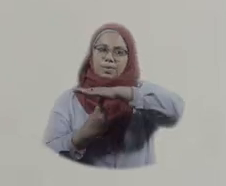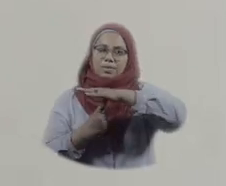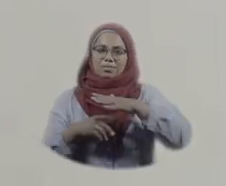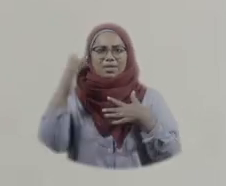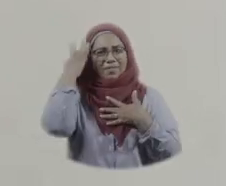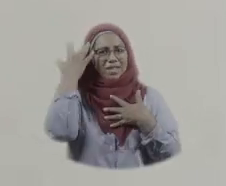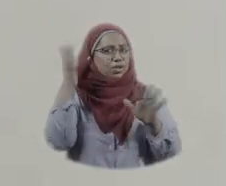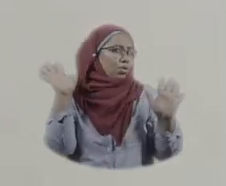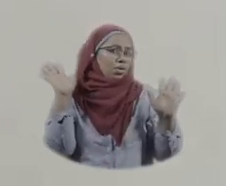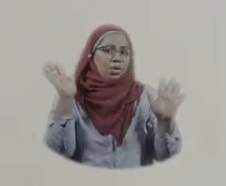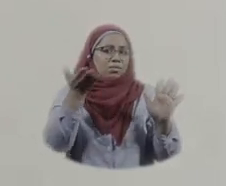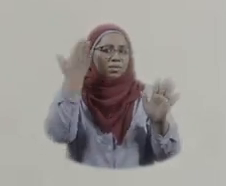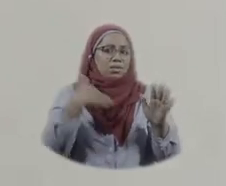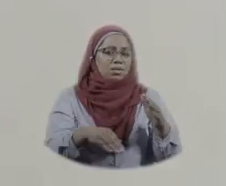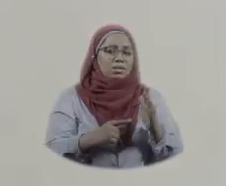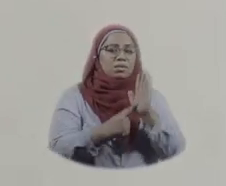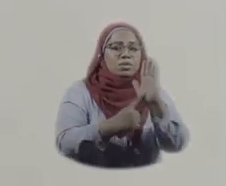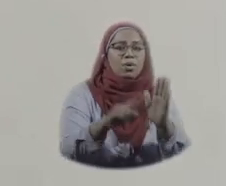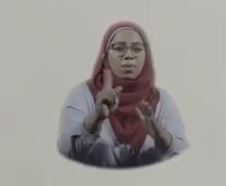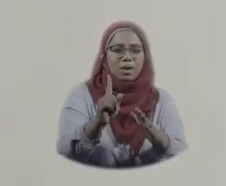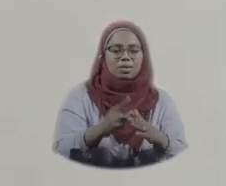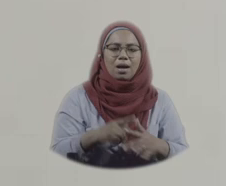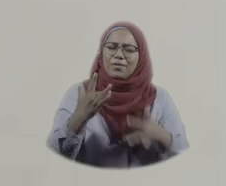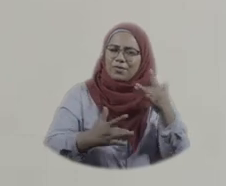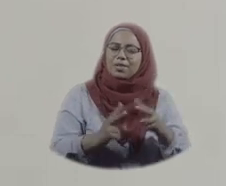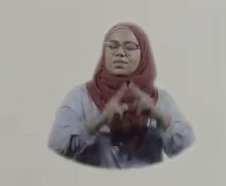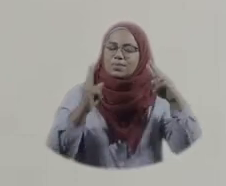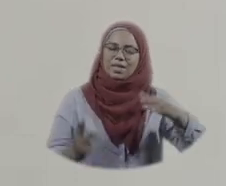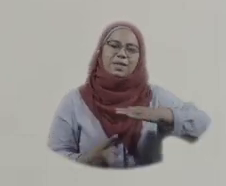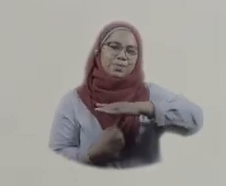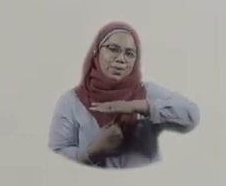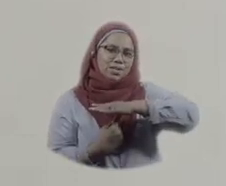what women can bring to the table. I feel like it's really important to